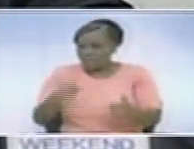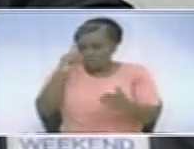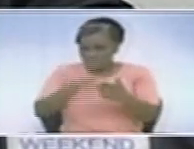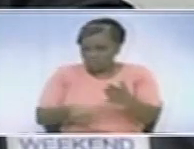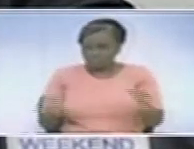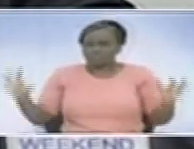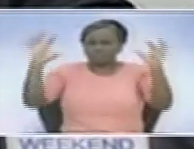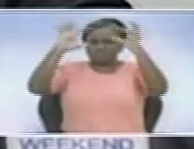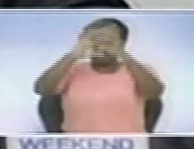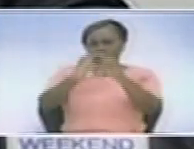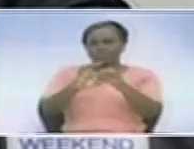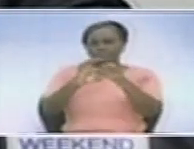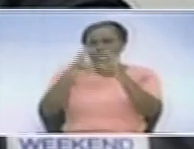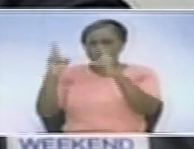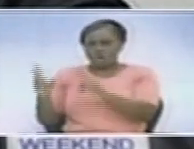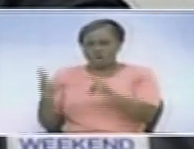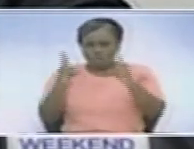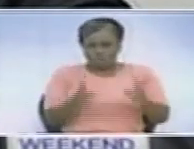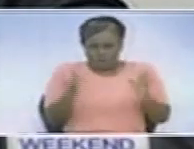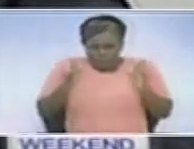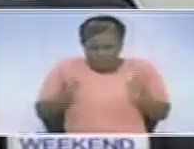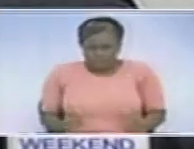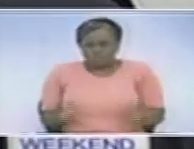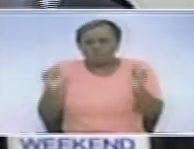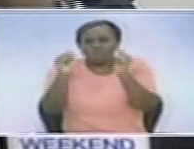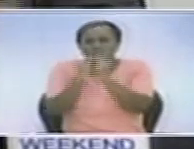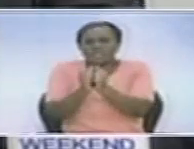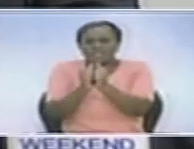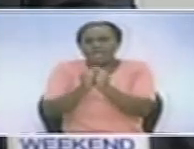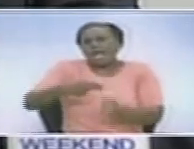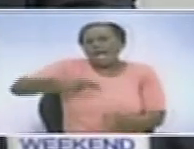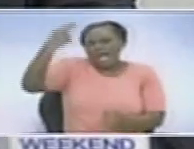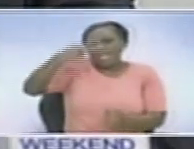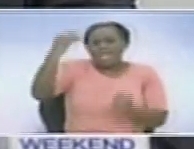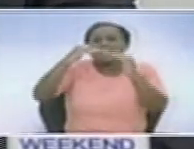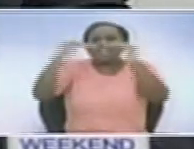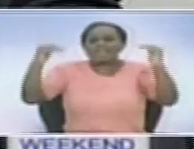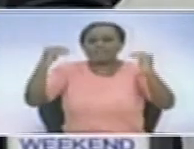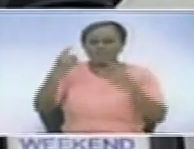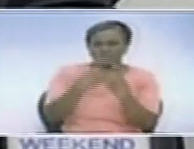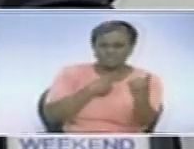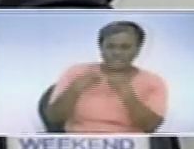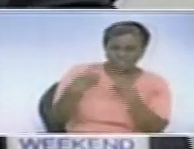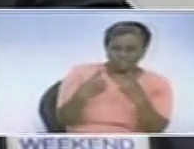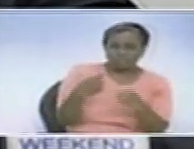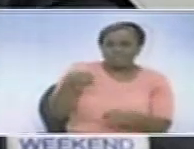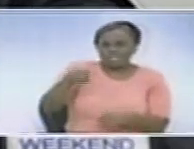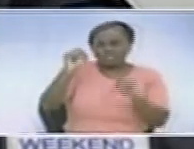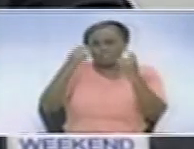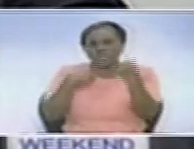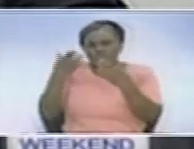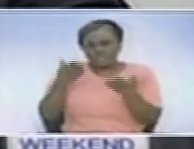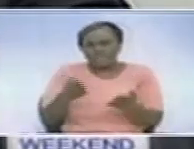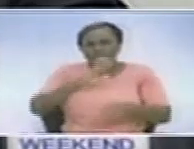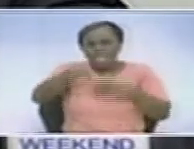connecting ordinary day-to-day people with these high-level debates. Mm-hmm. But this, we may be speaking and everyone will have suits